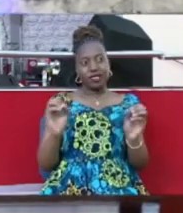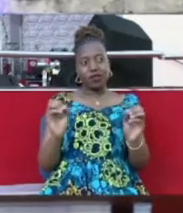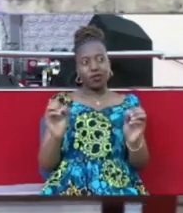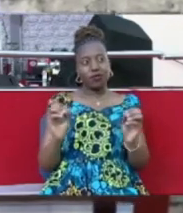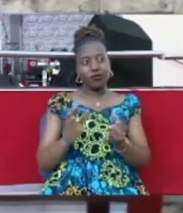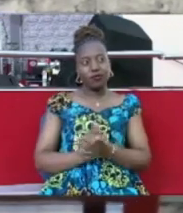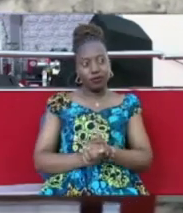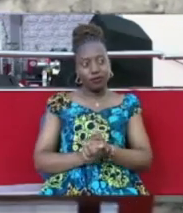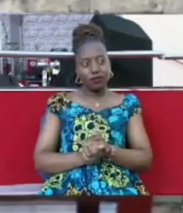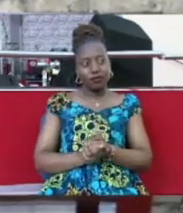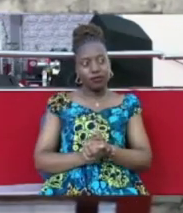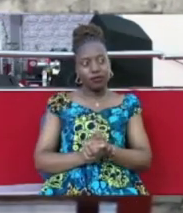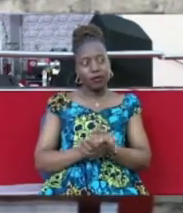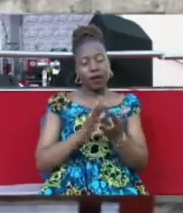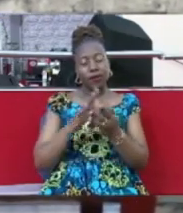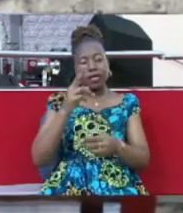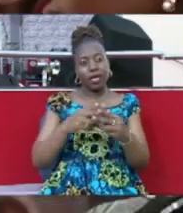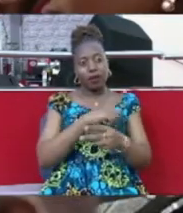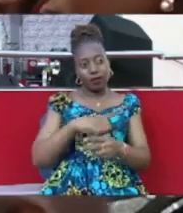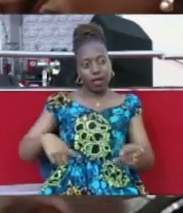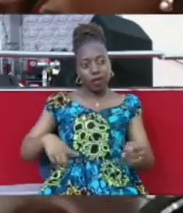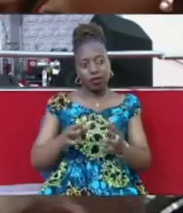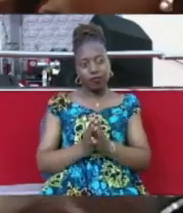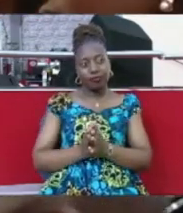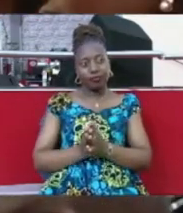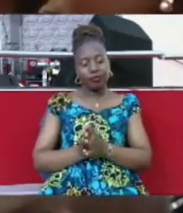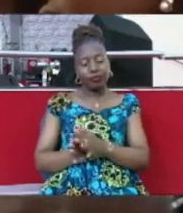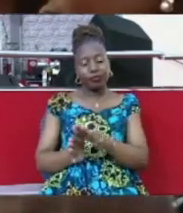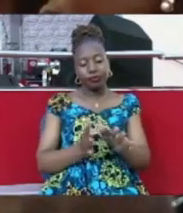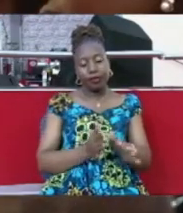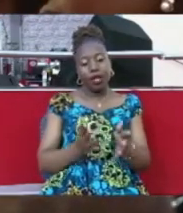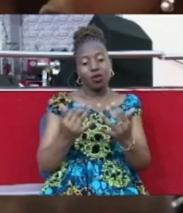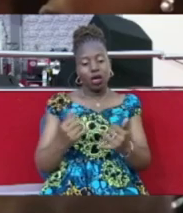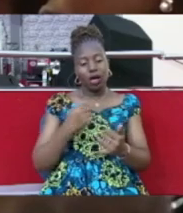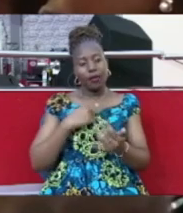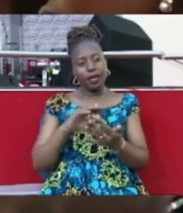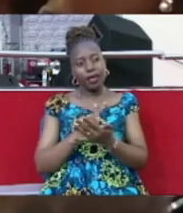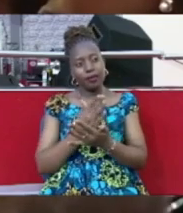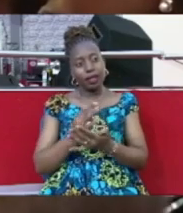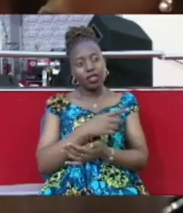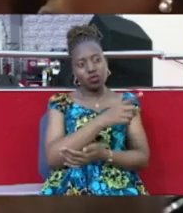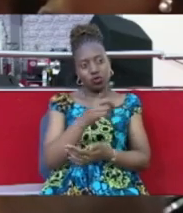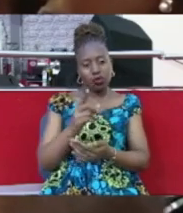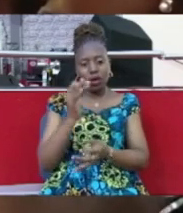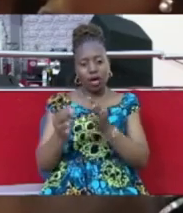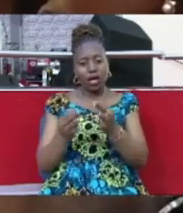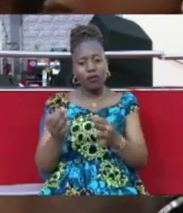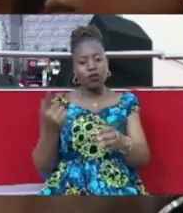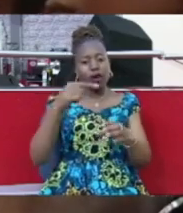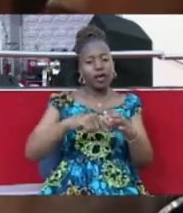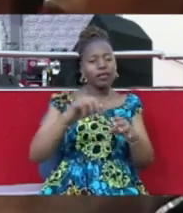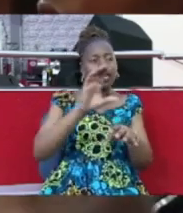the name of the Lord. Amen. I want to bring it to you that even if you walked into that church where